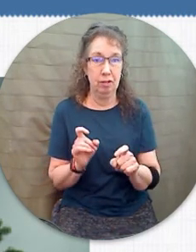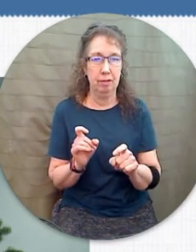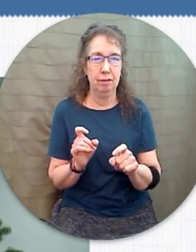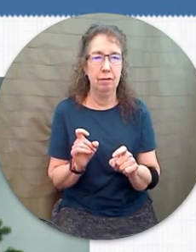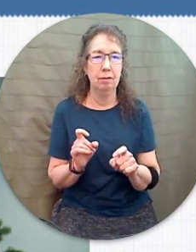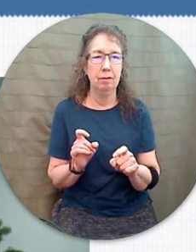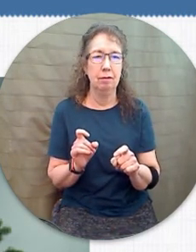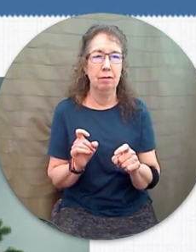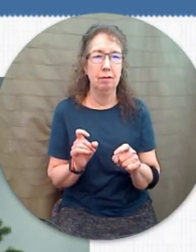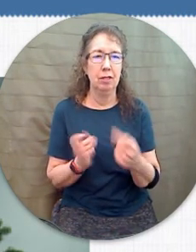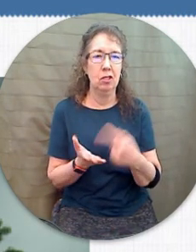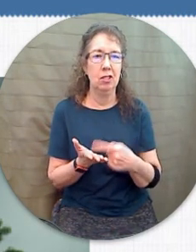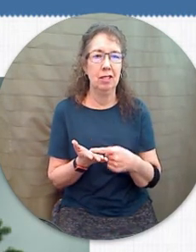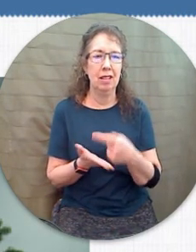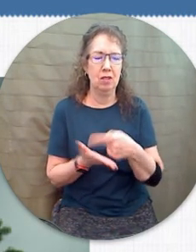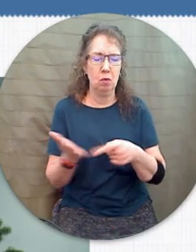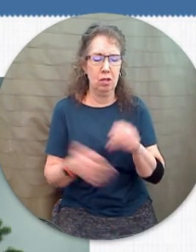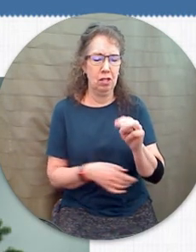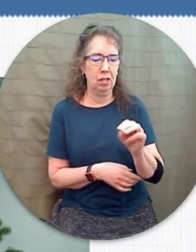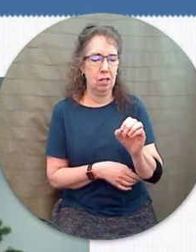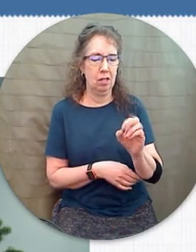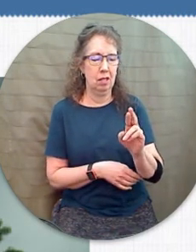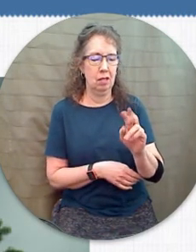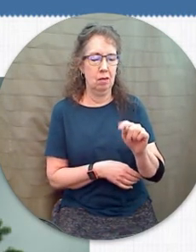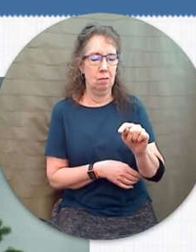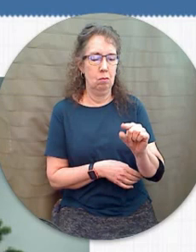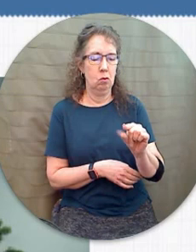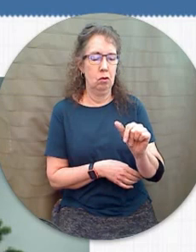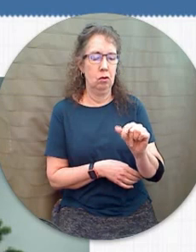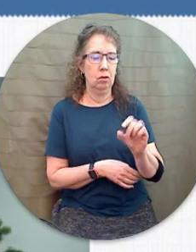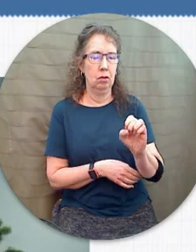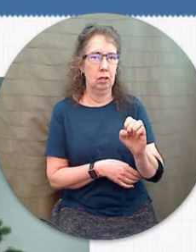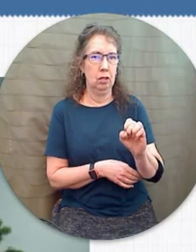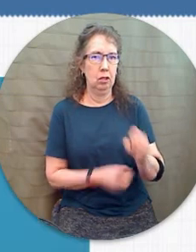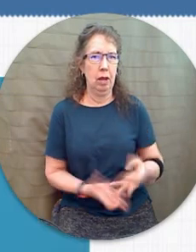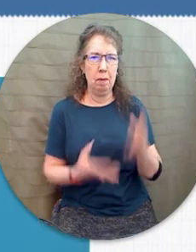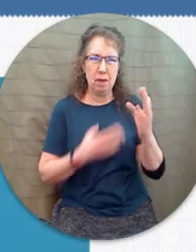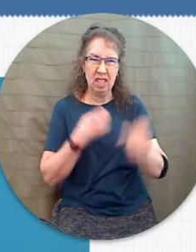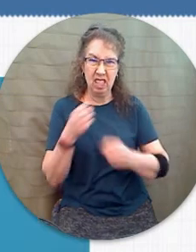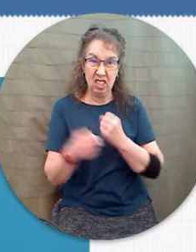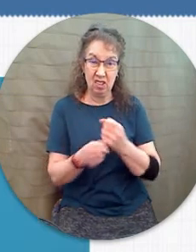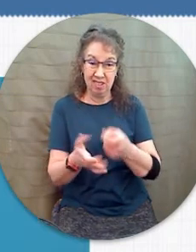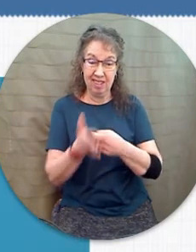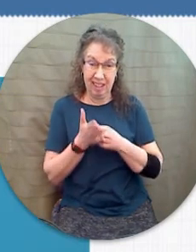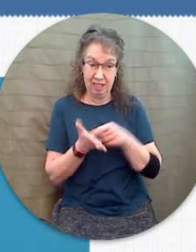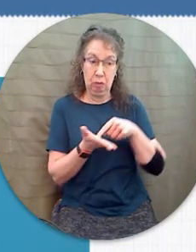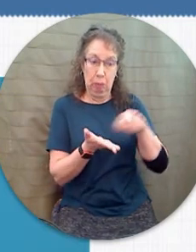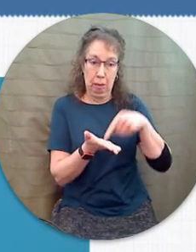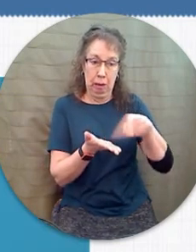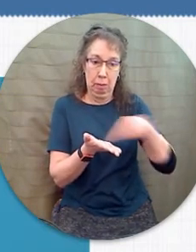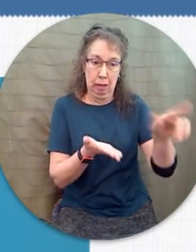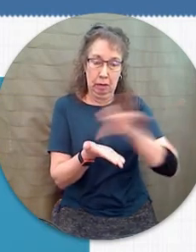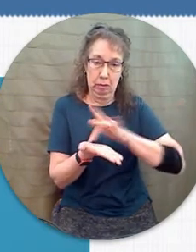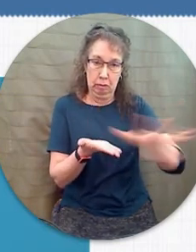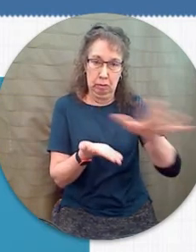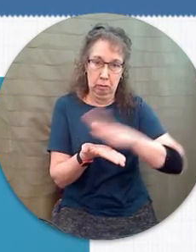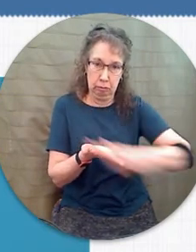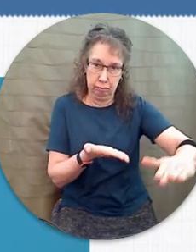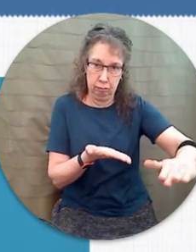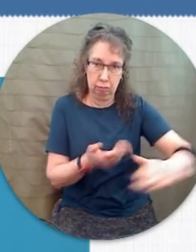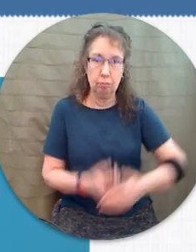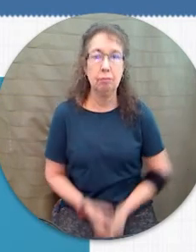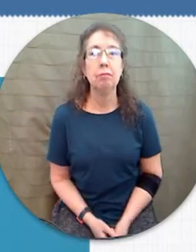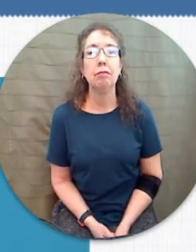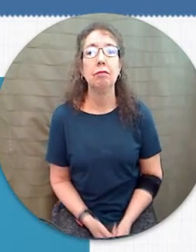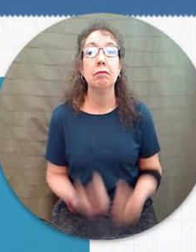into like what a mortgage is and how long it takes you to pay it off. So down here I have a